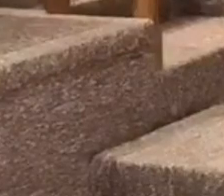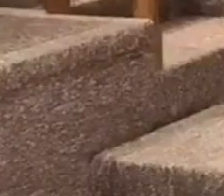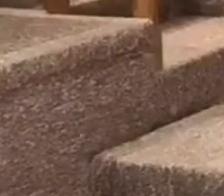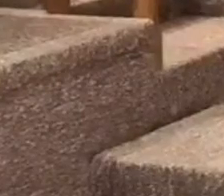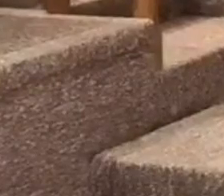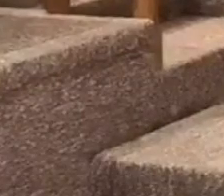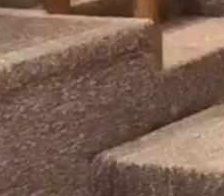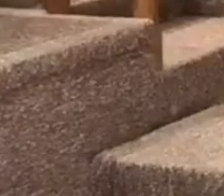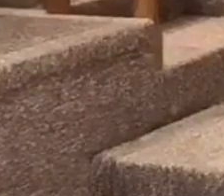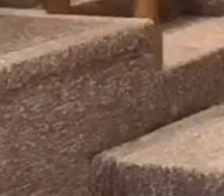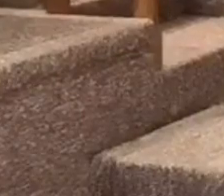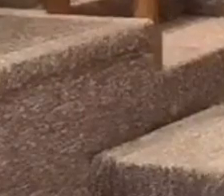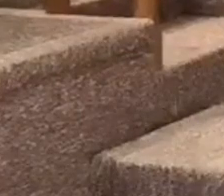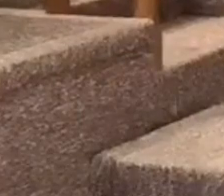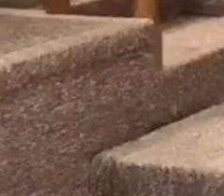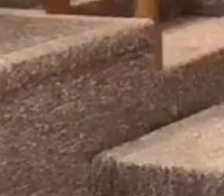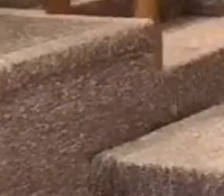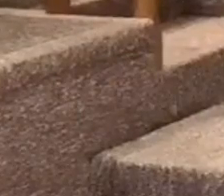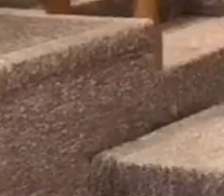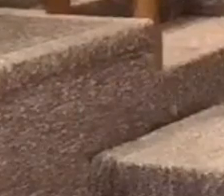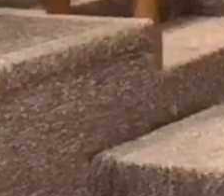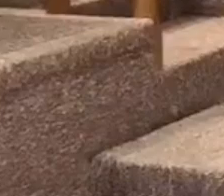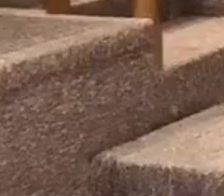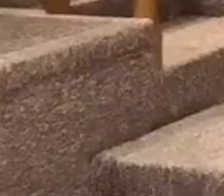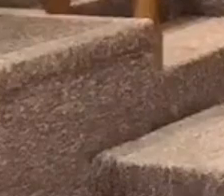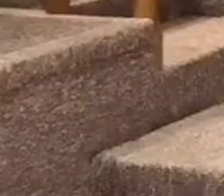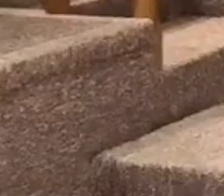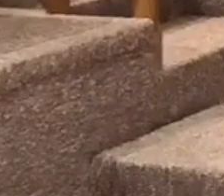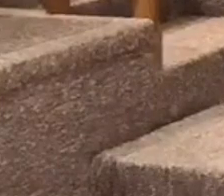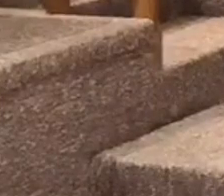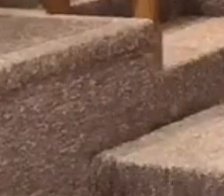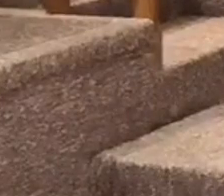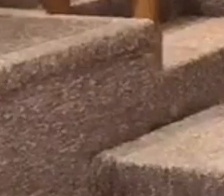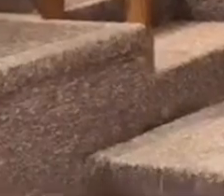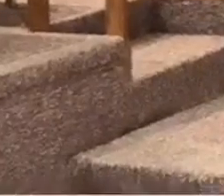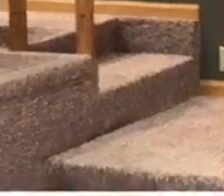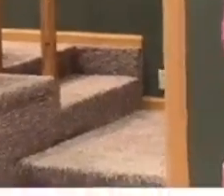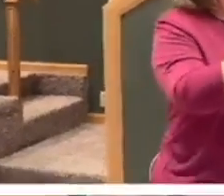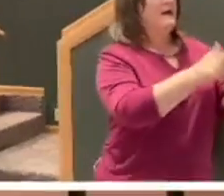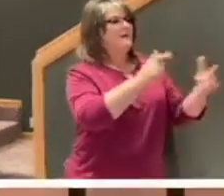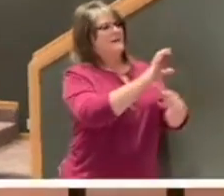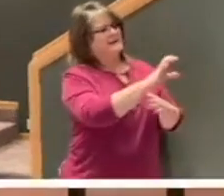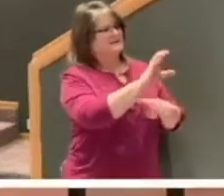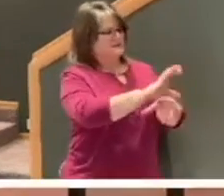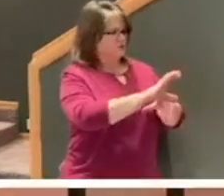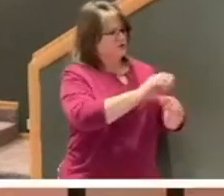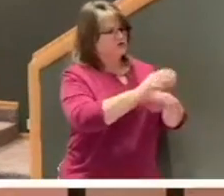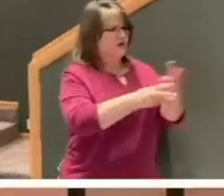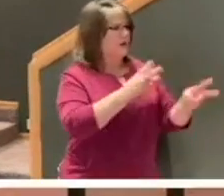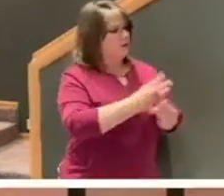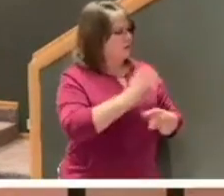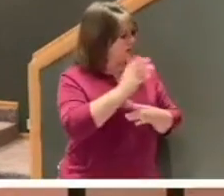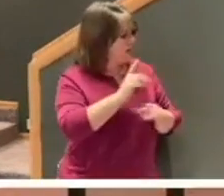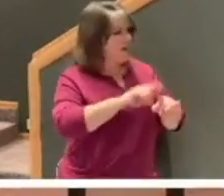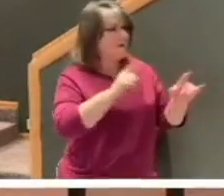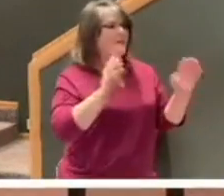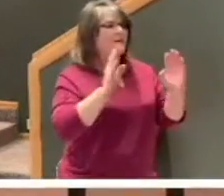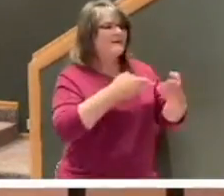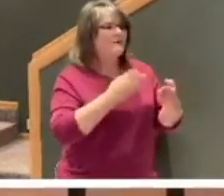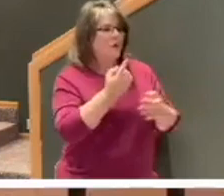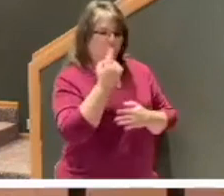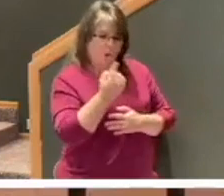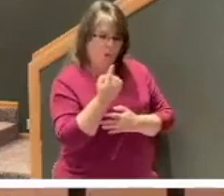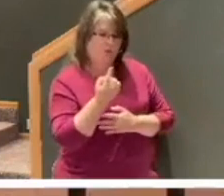You know, some folks like to focus on the kingdom of God as a whole, you know, the big C church around the world. That's awesome. But they focus on it